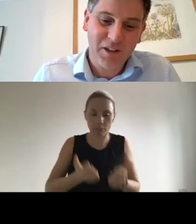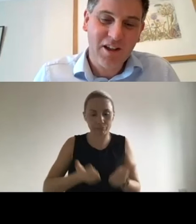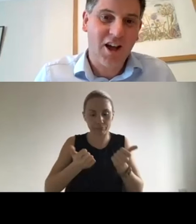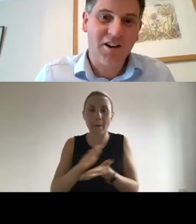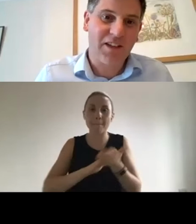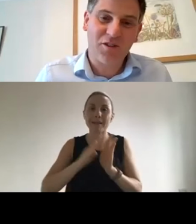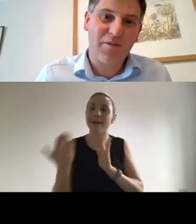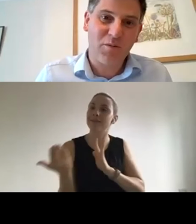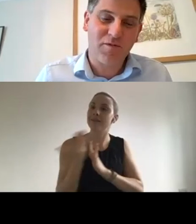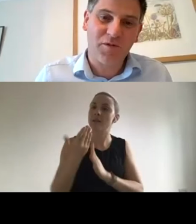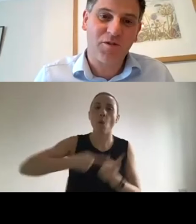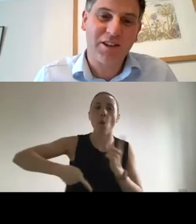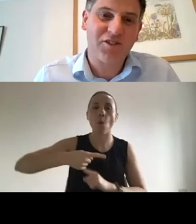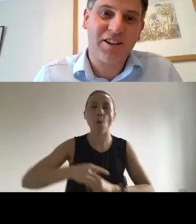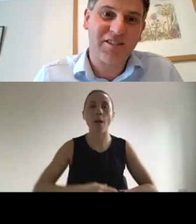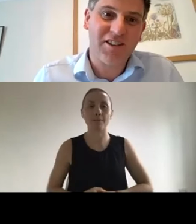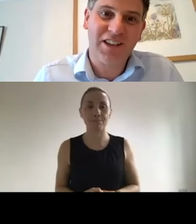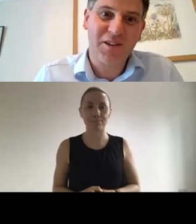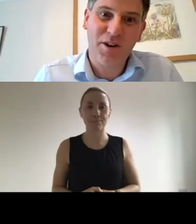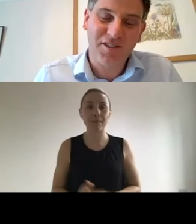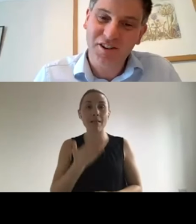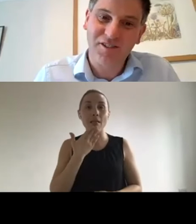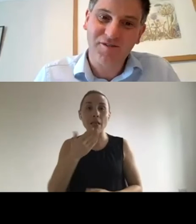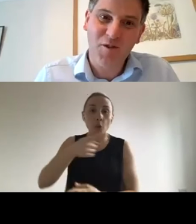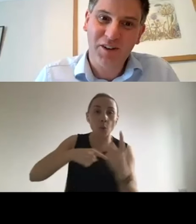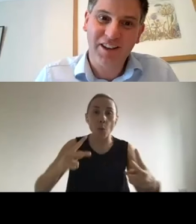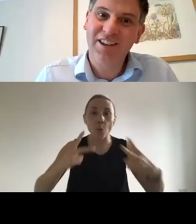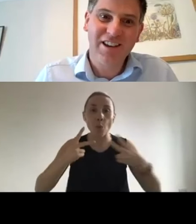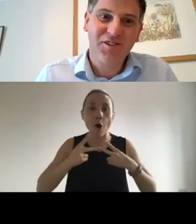everybody. And thank you everyone for registering and taking part, and